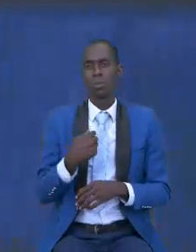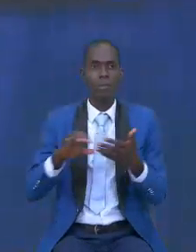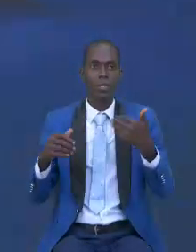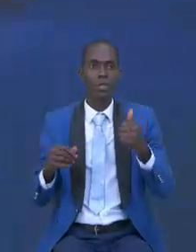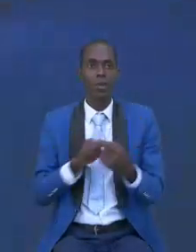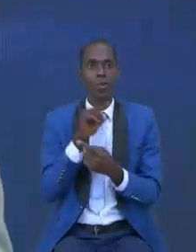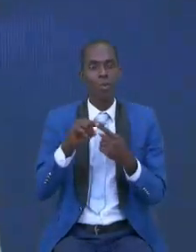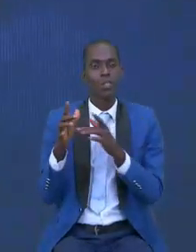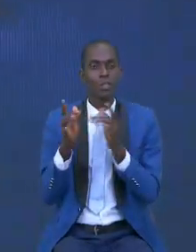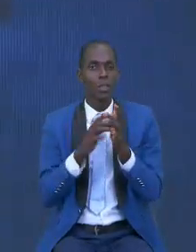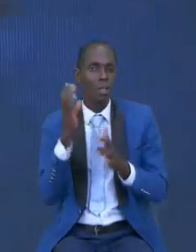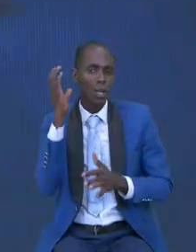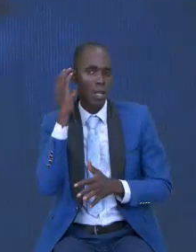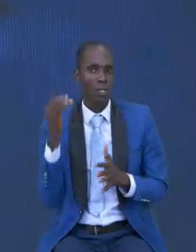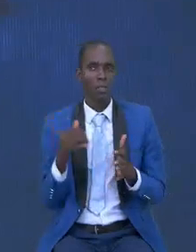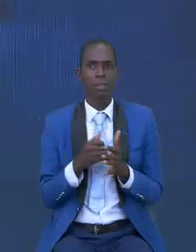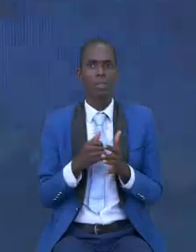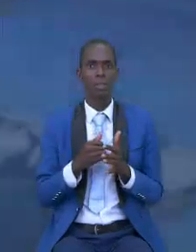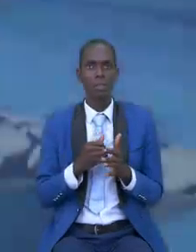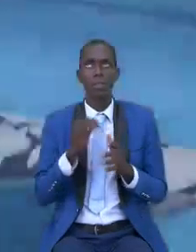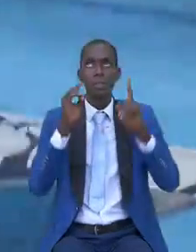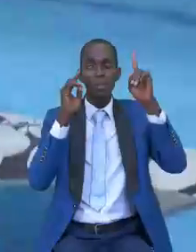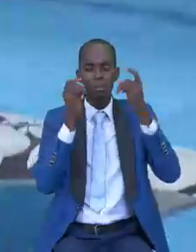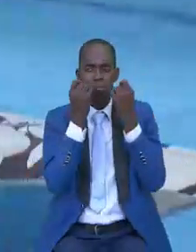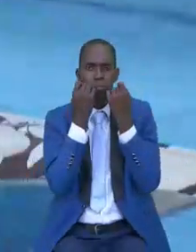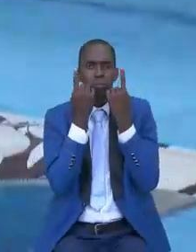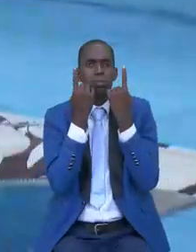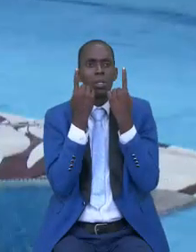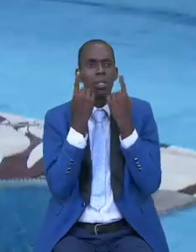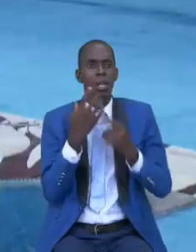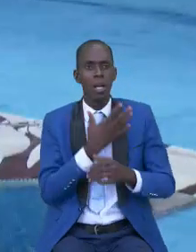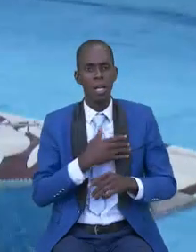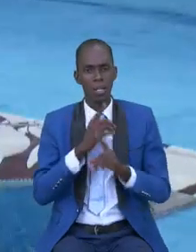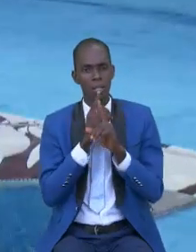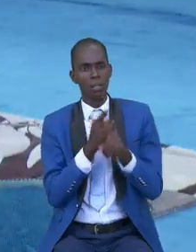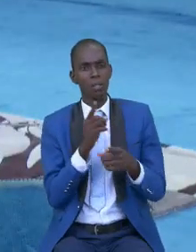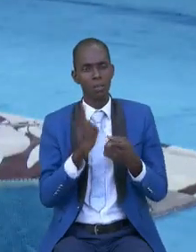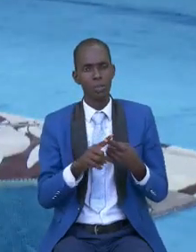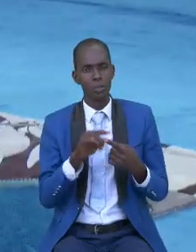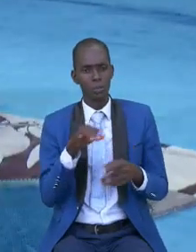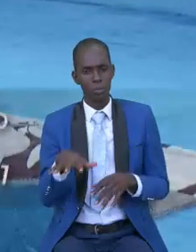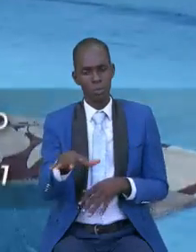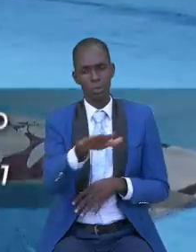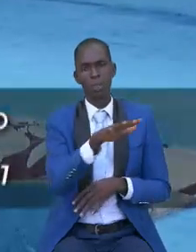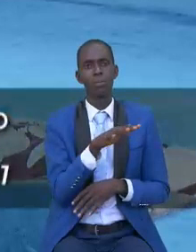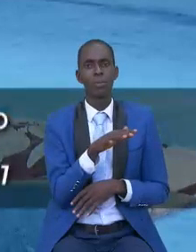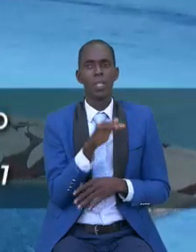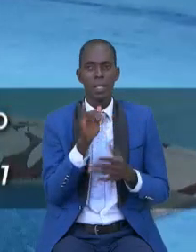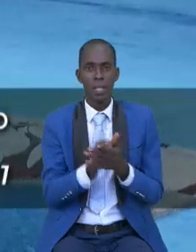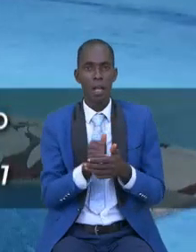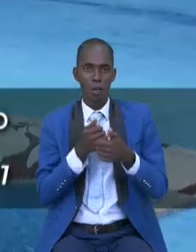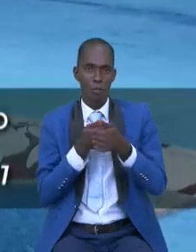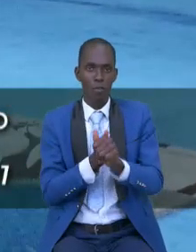Jesus heard it, he marveled and said unto them that